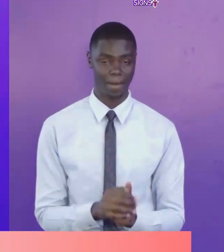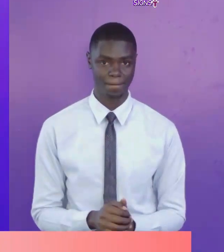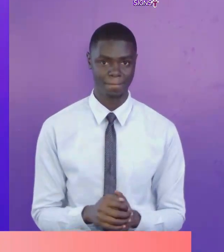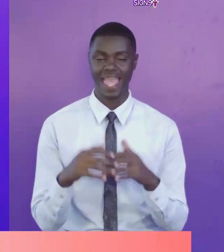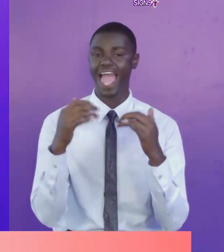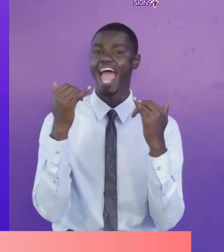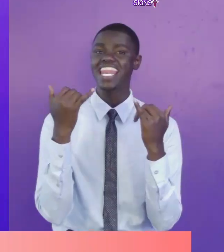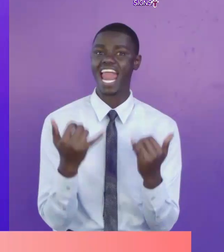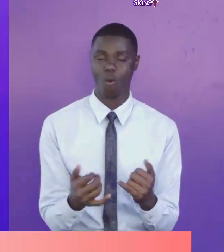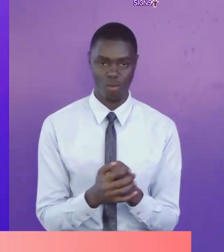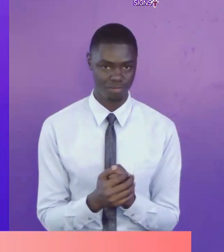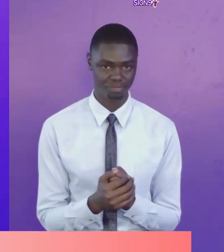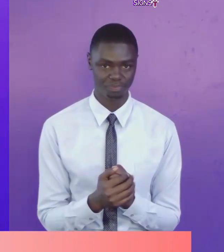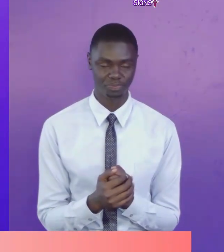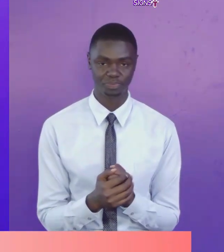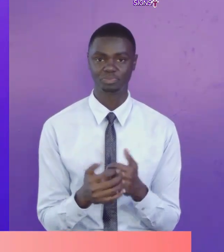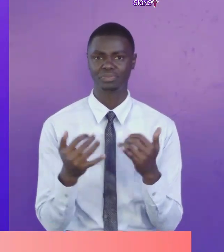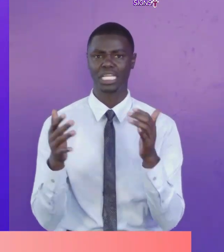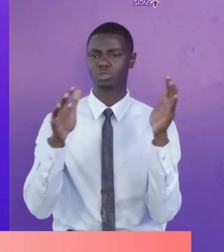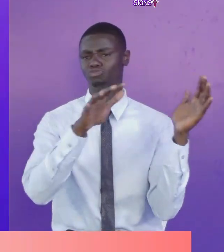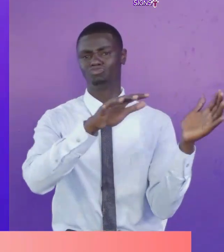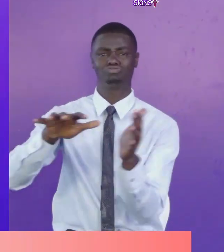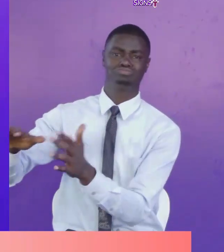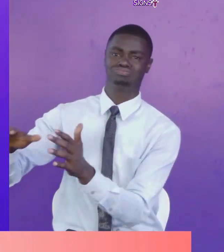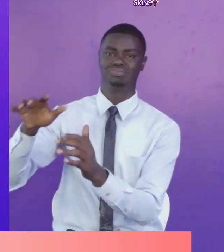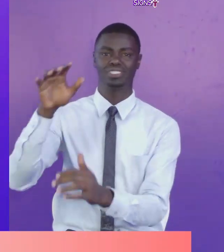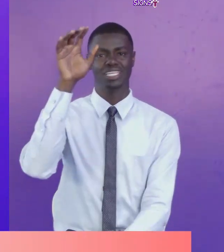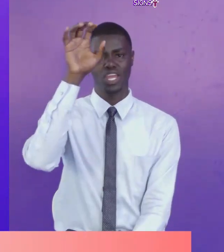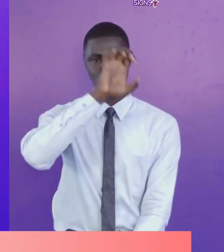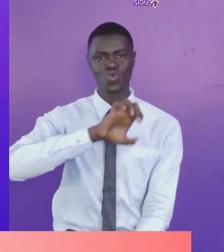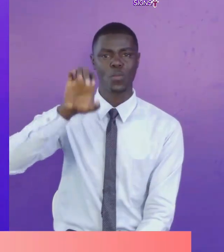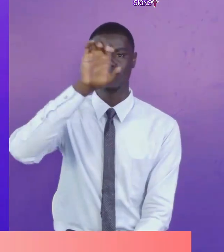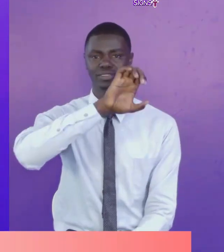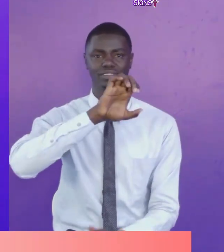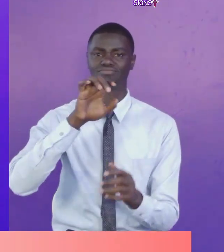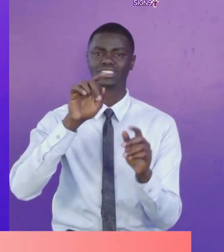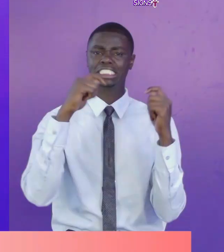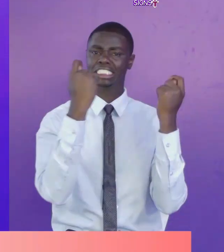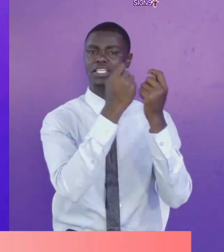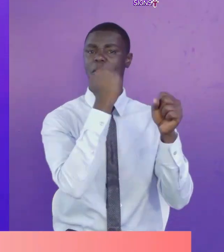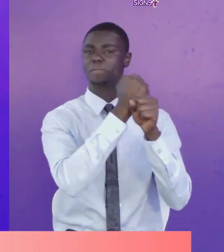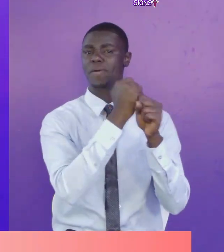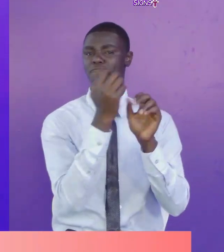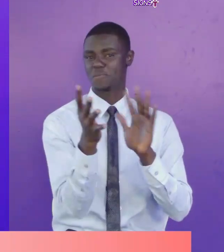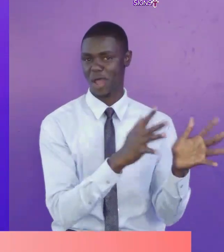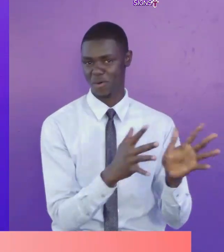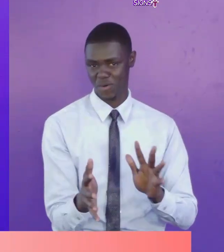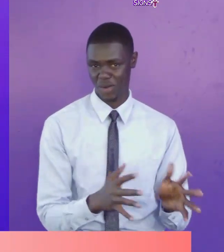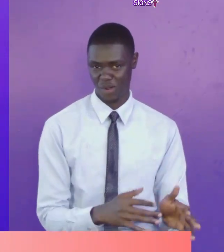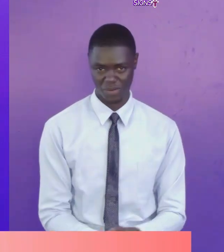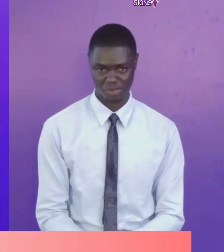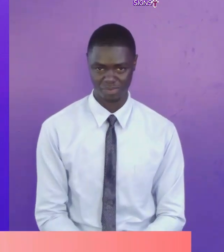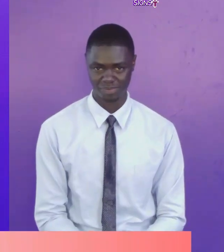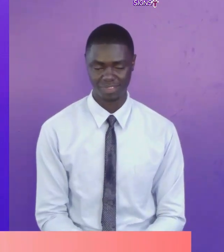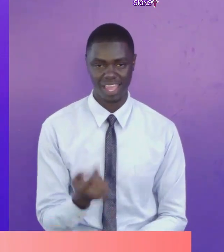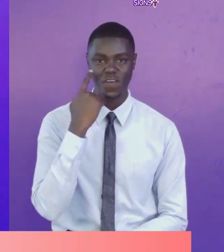are crossing to Europe now to look at how the teams performed for